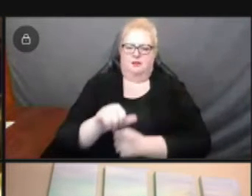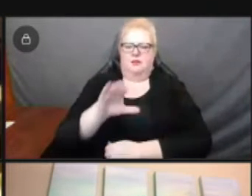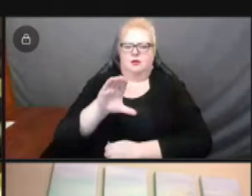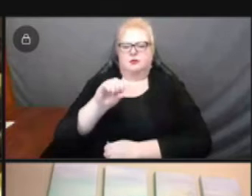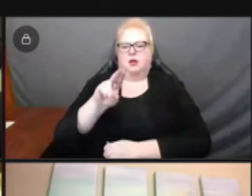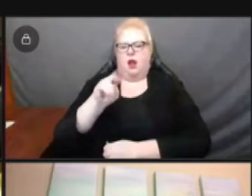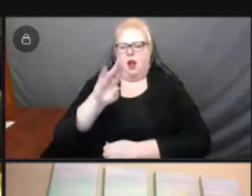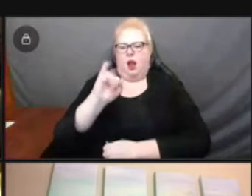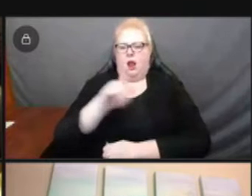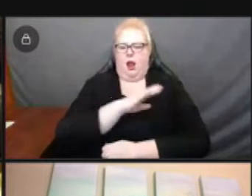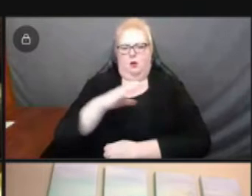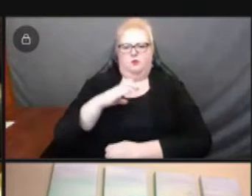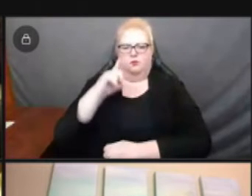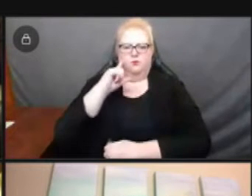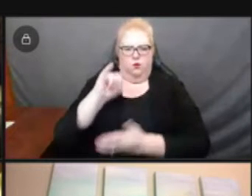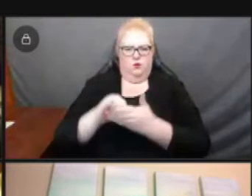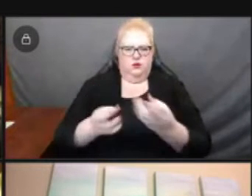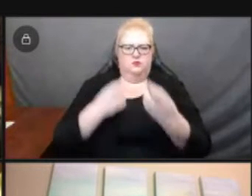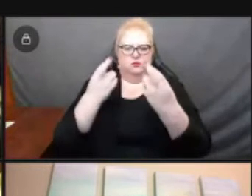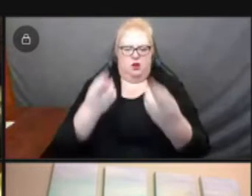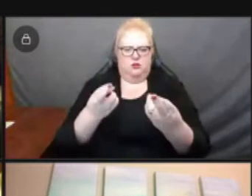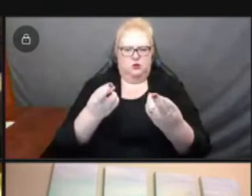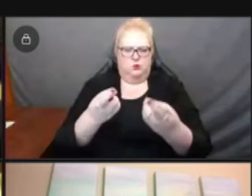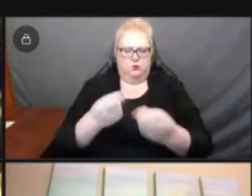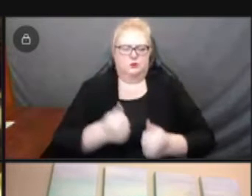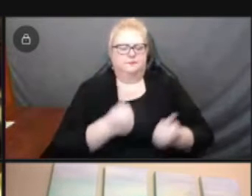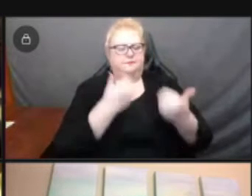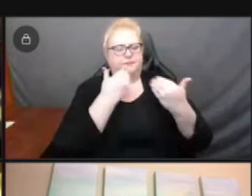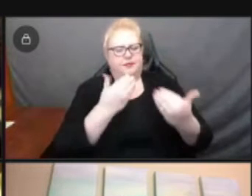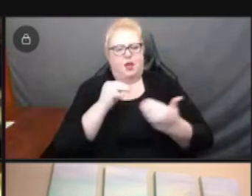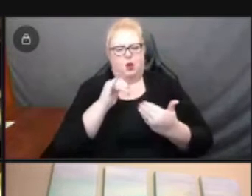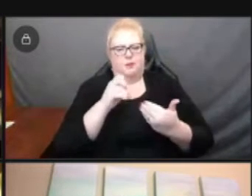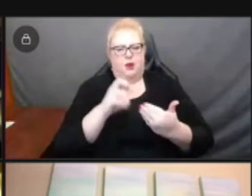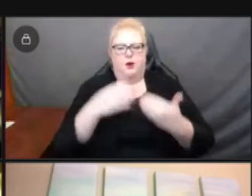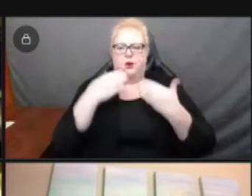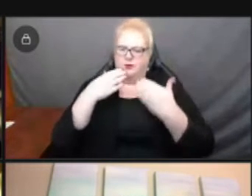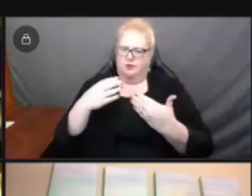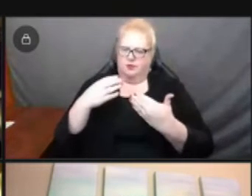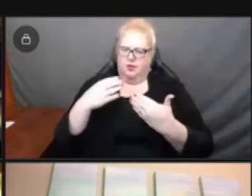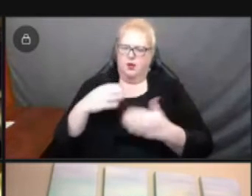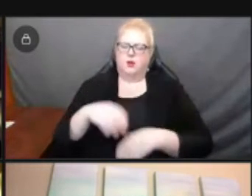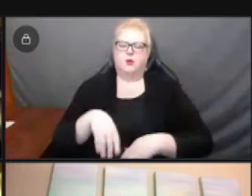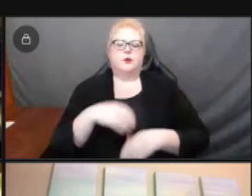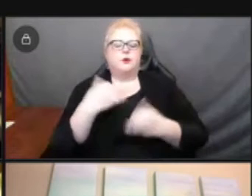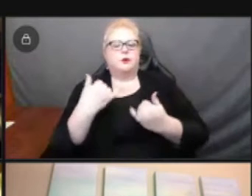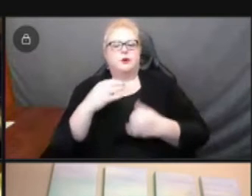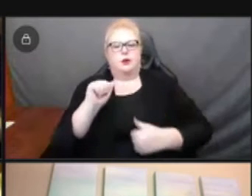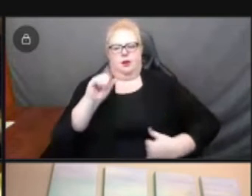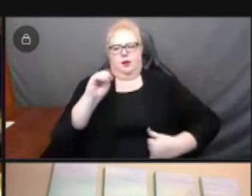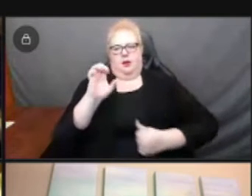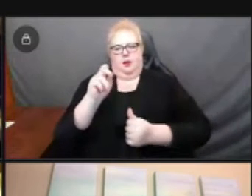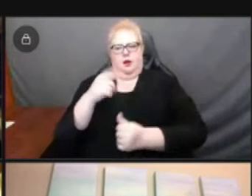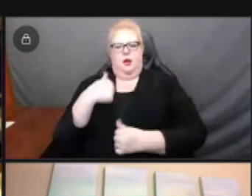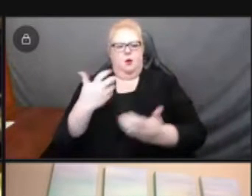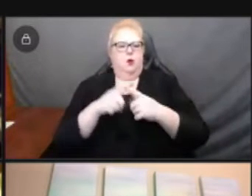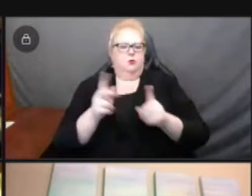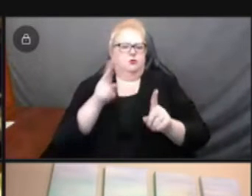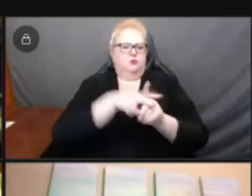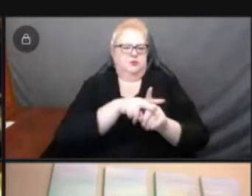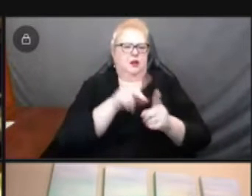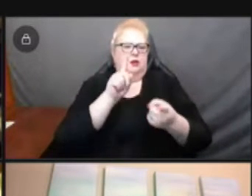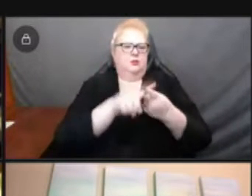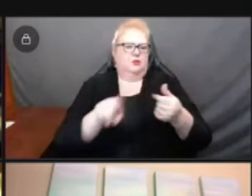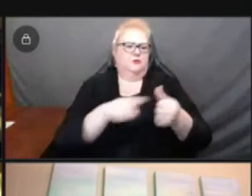resolution. Thank you, Mayor. Thank you, Director Phillips. Director Adcock? Maybe I'd like to table this until the first meeting